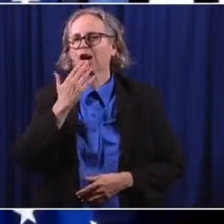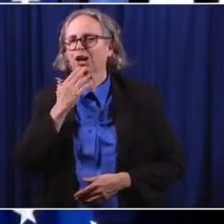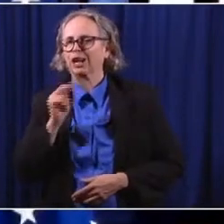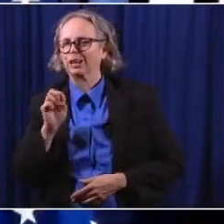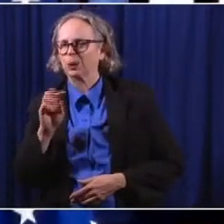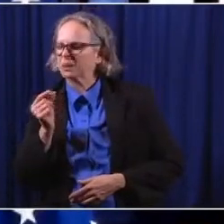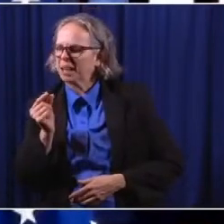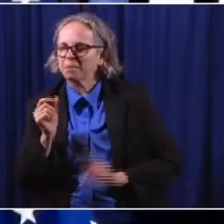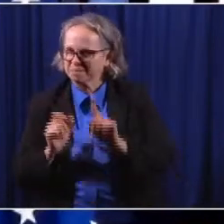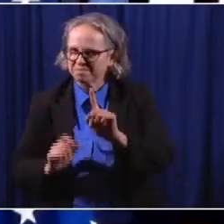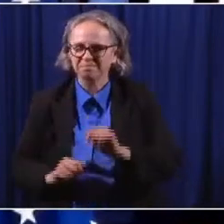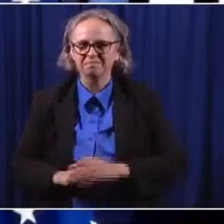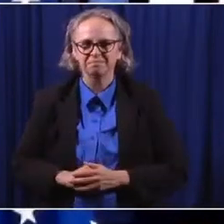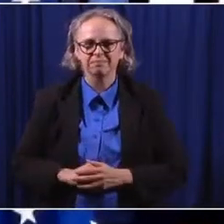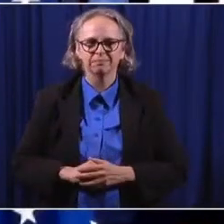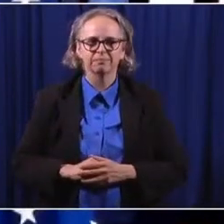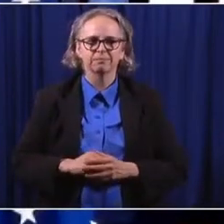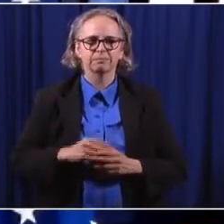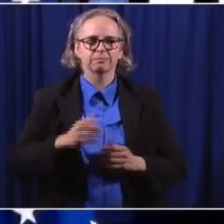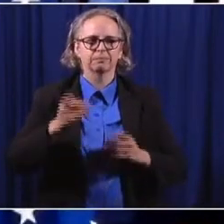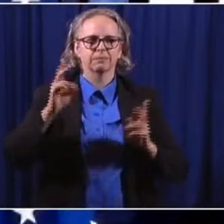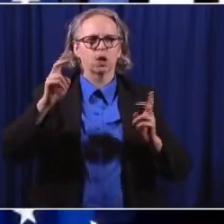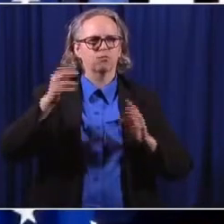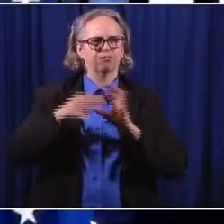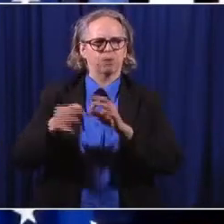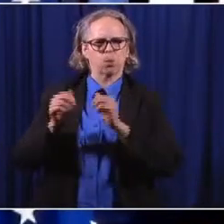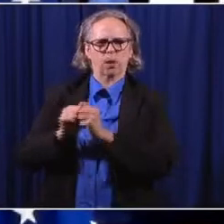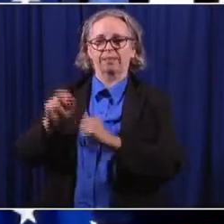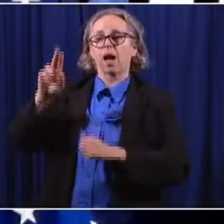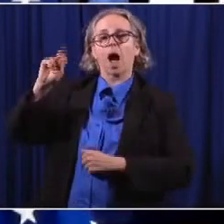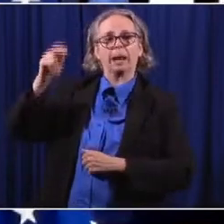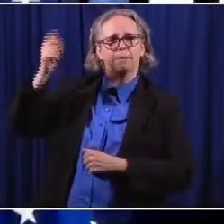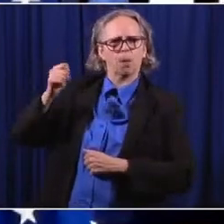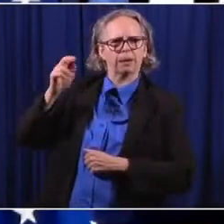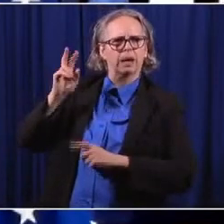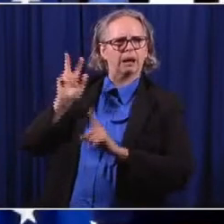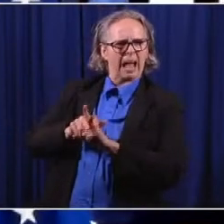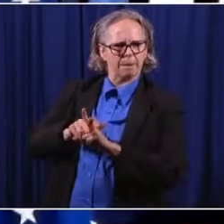Initial unemployment or jobless claims fell last week.